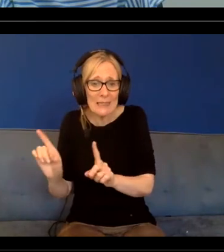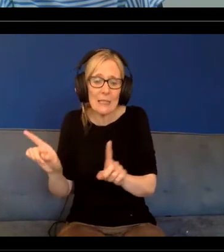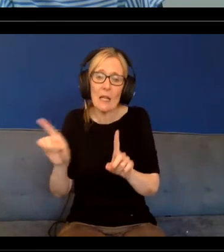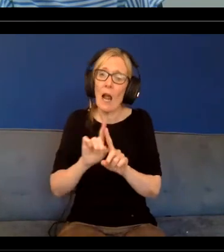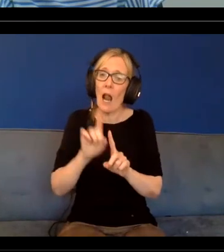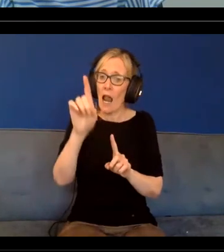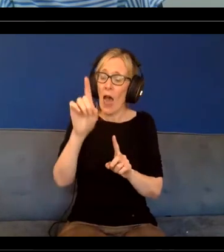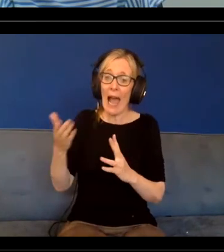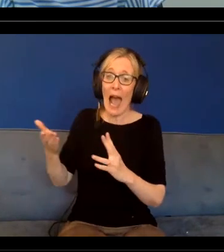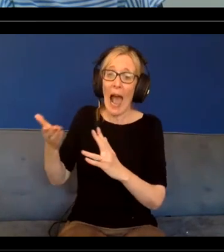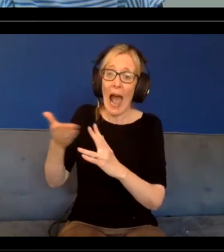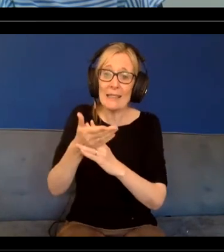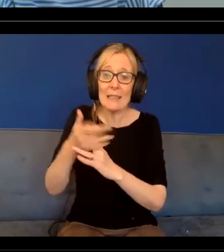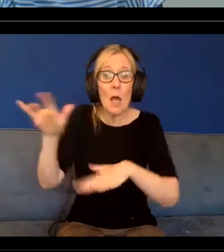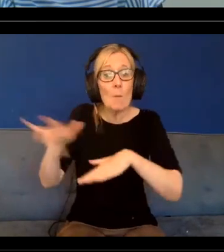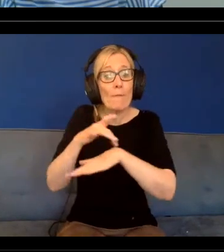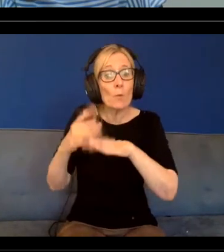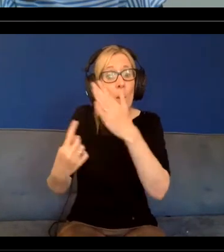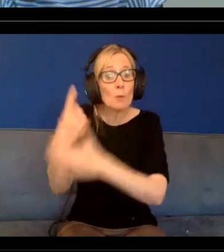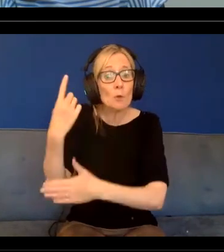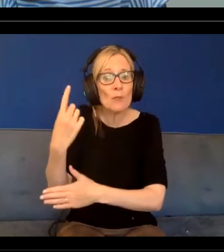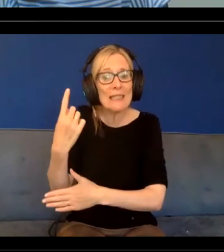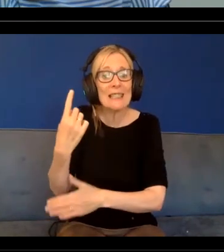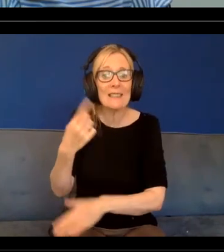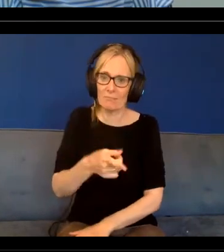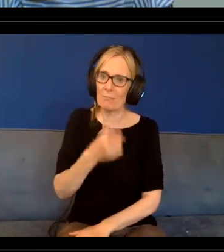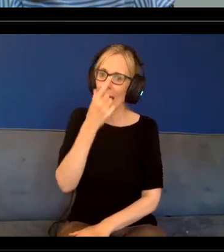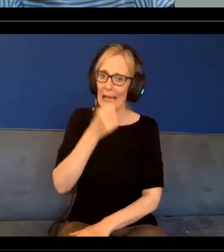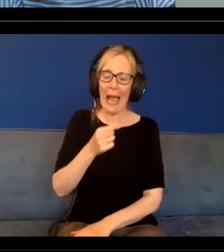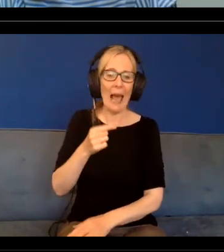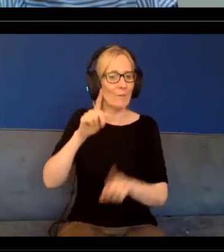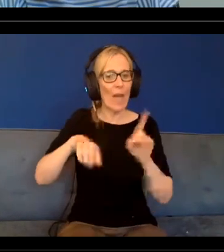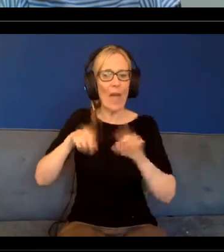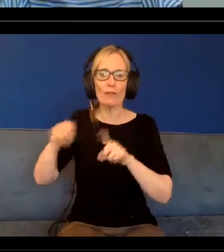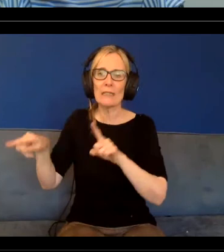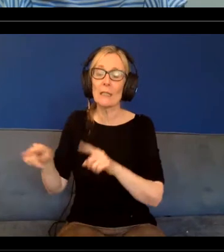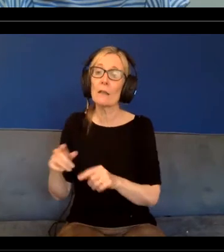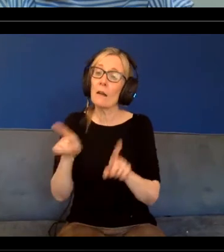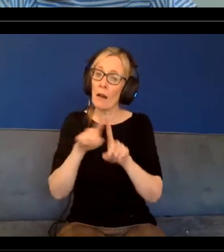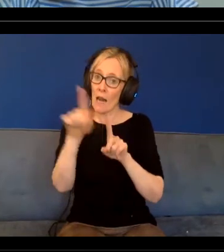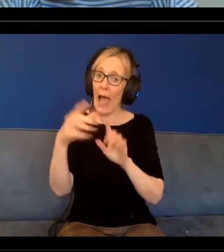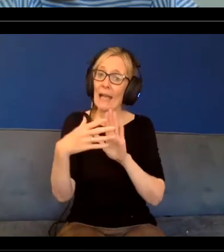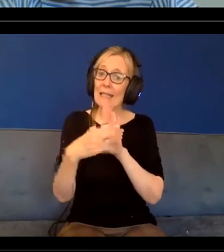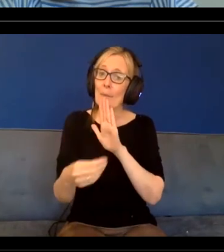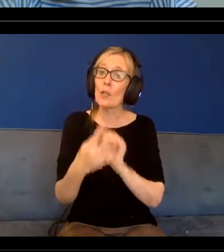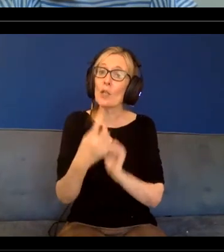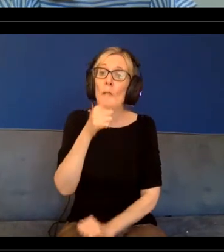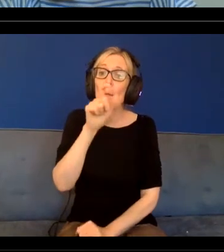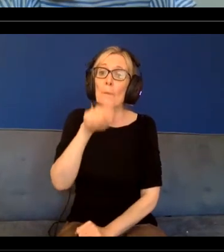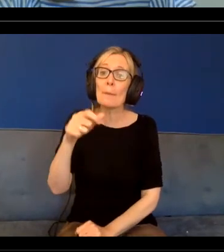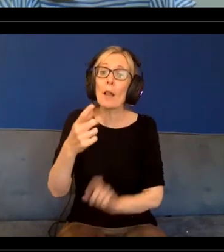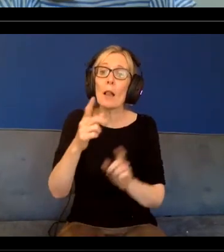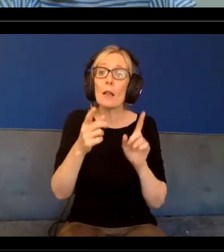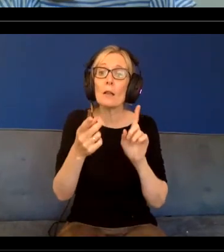performance opportunities, for example. Some of the people in responding to our research, for example, said